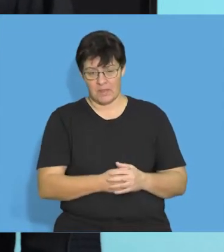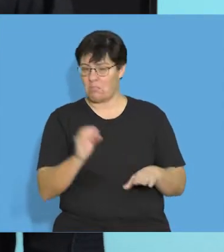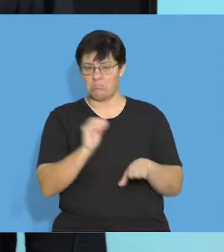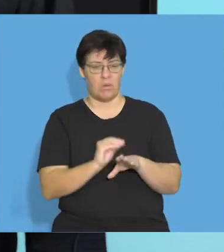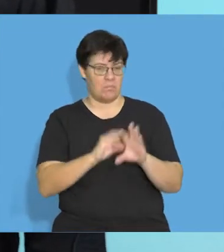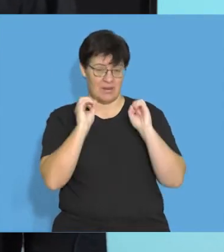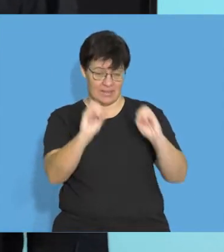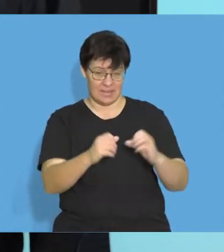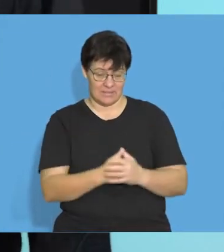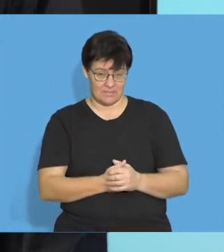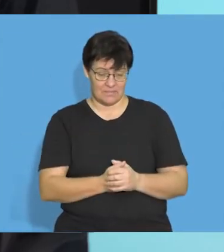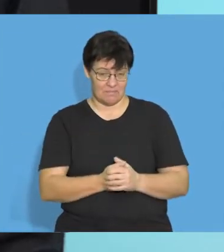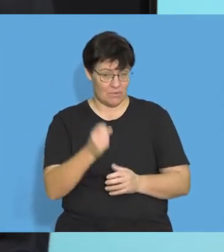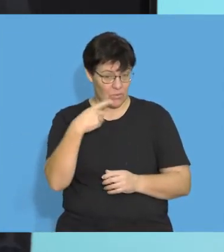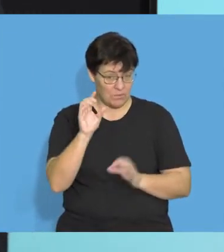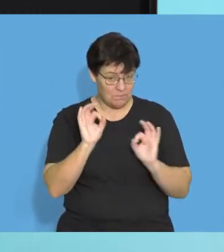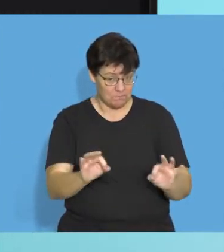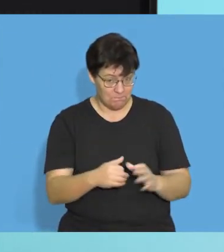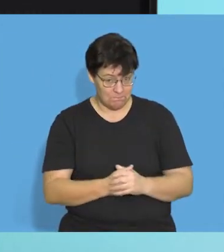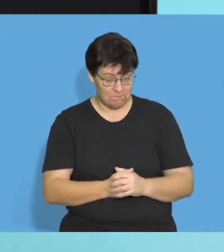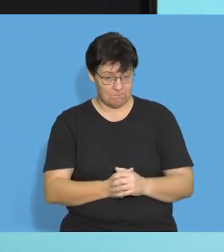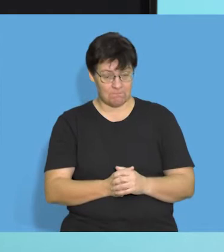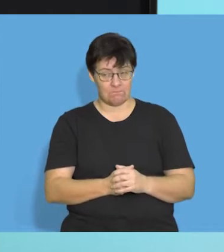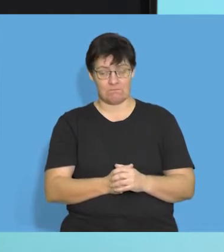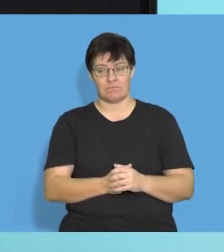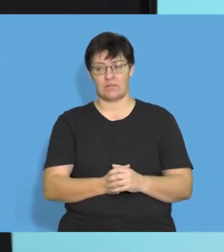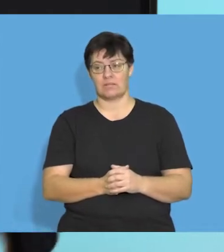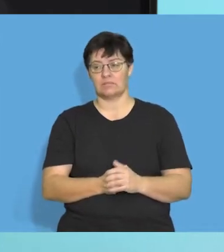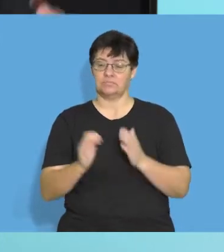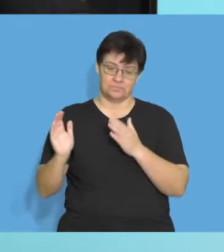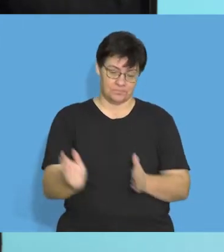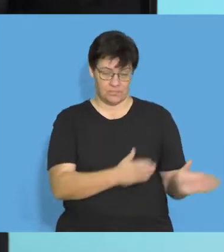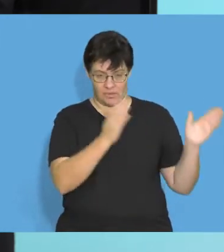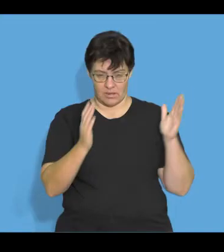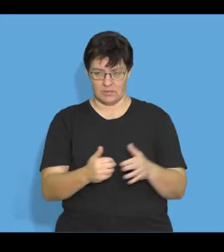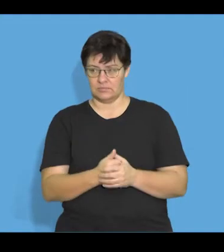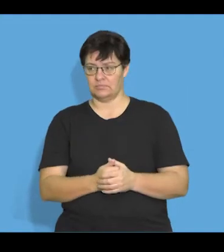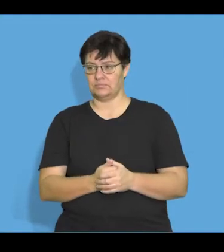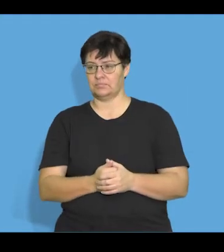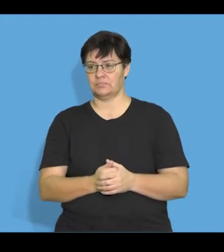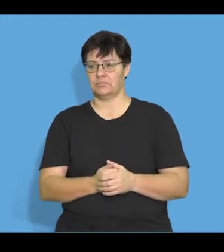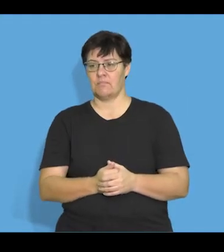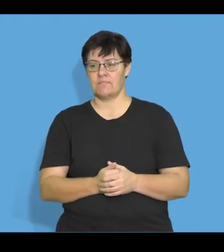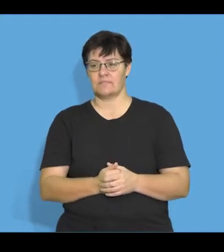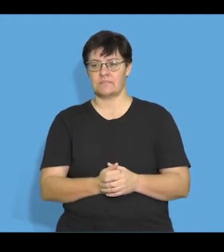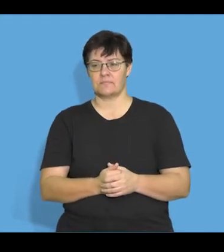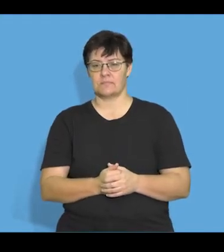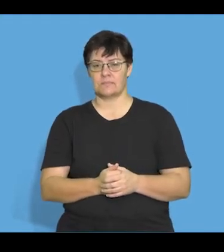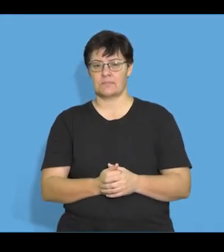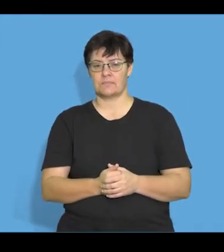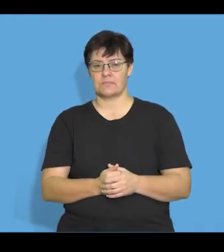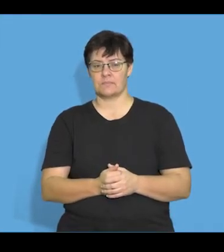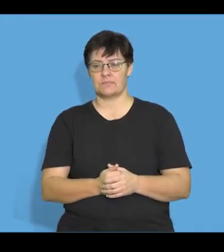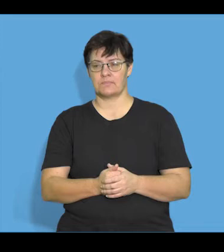all. Right? Okay, that transaction is done and dusted. Let's move on to the next one. Again,